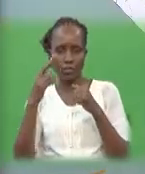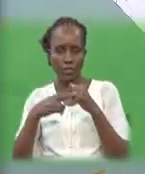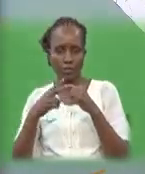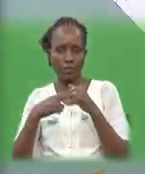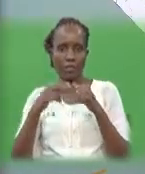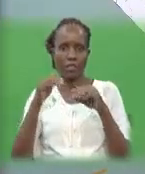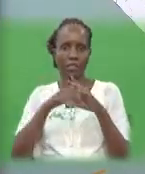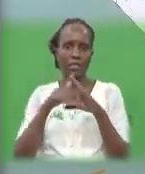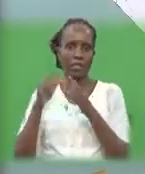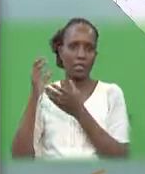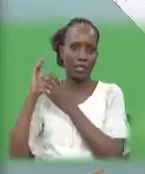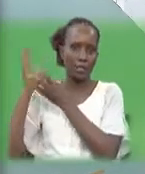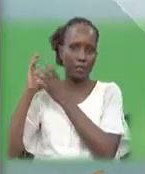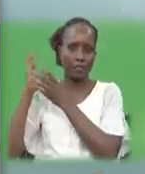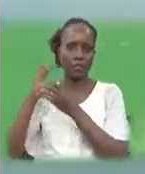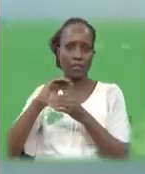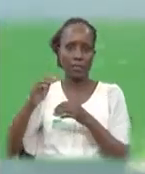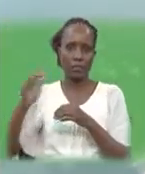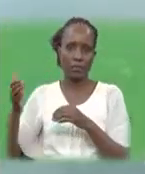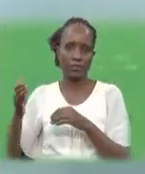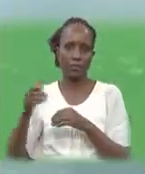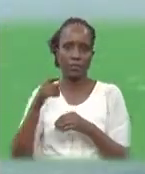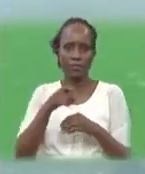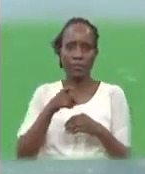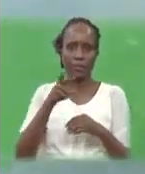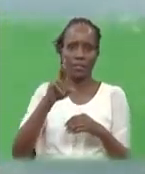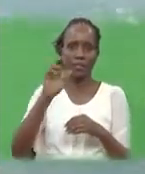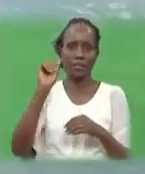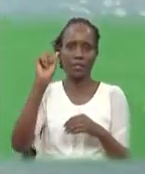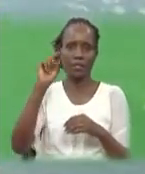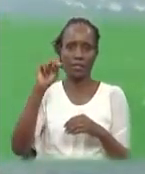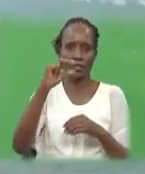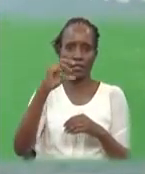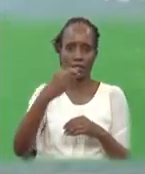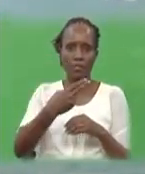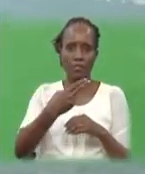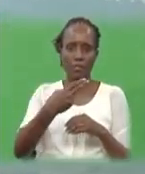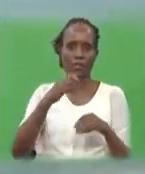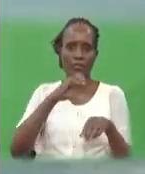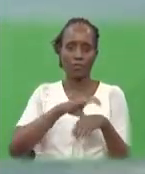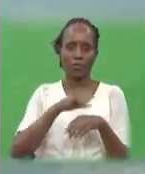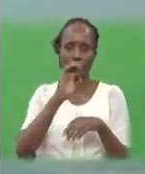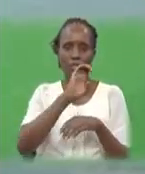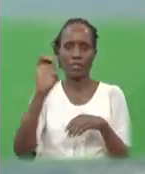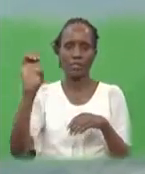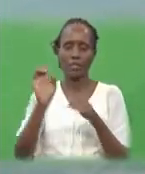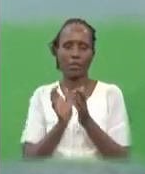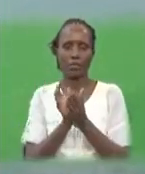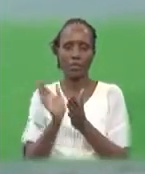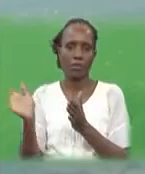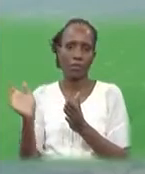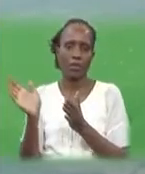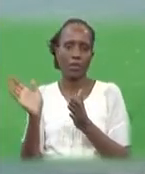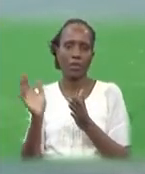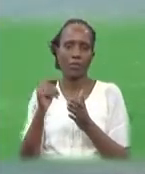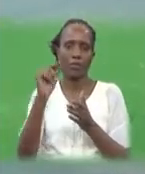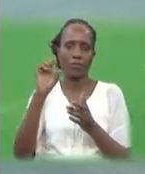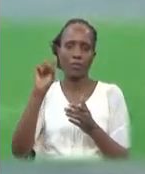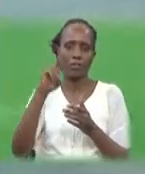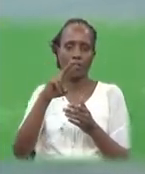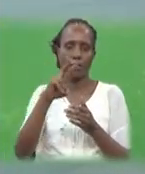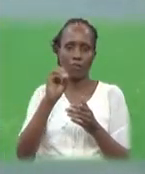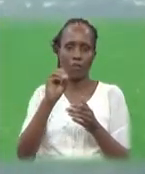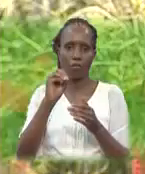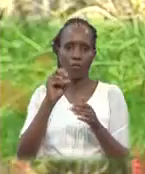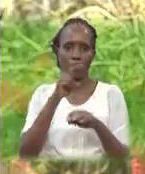281,487 hectares in Kilifi County. The ranch is found on the eastern border of the Tsavo East